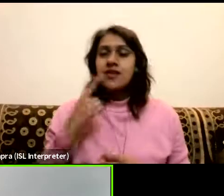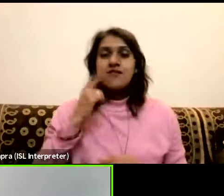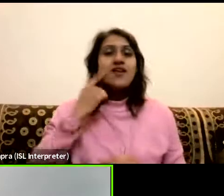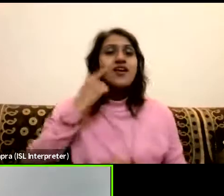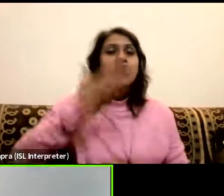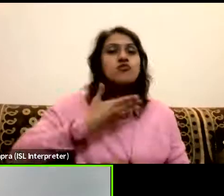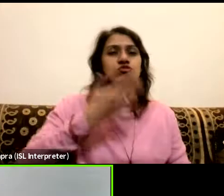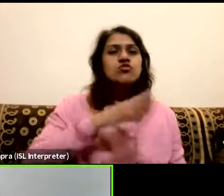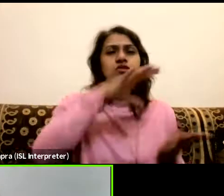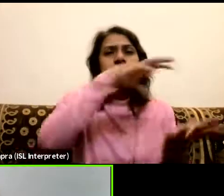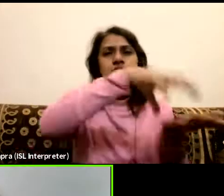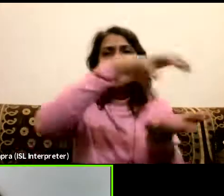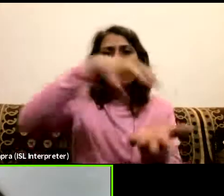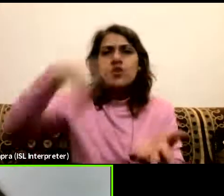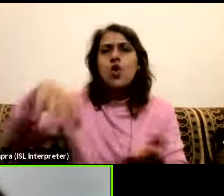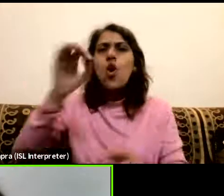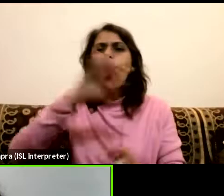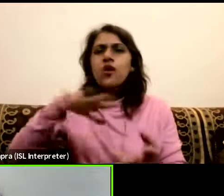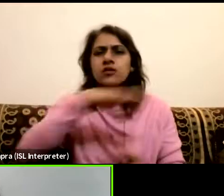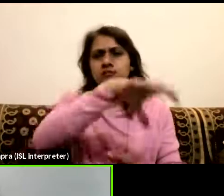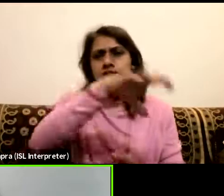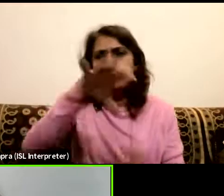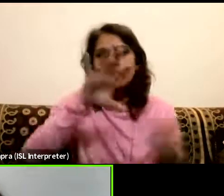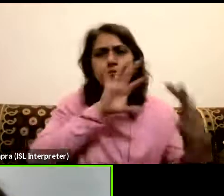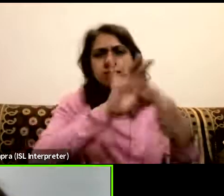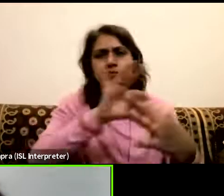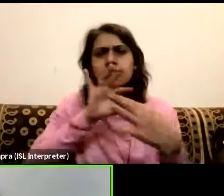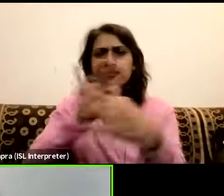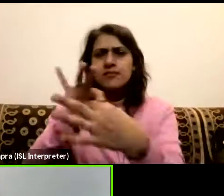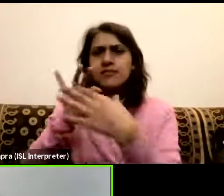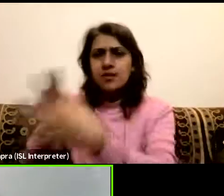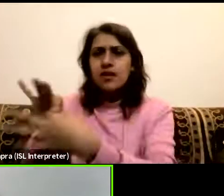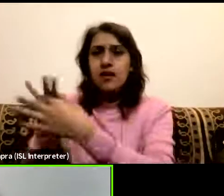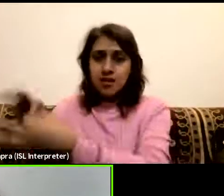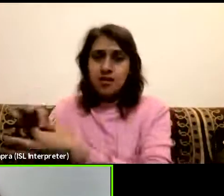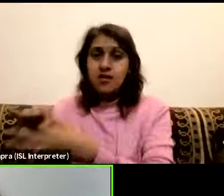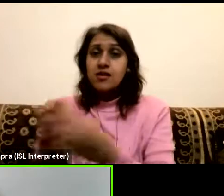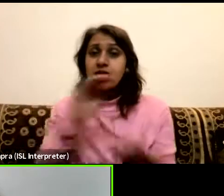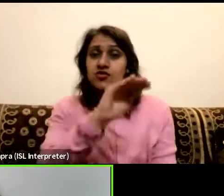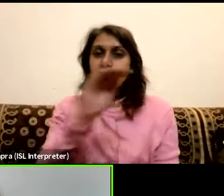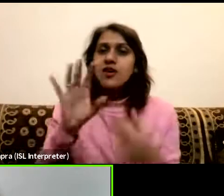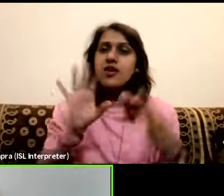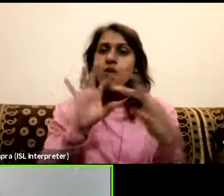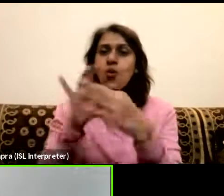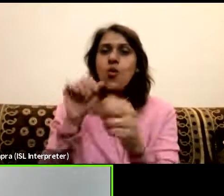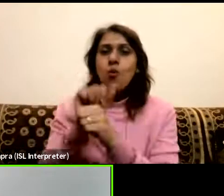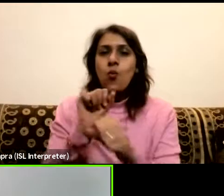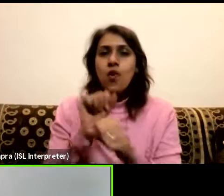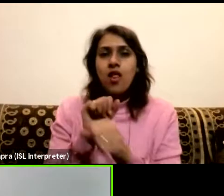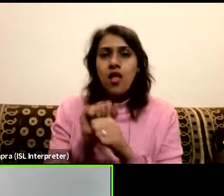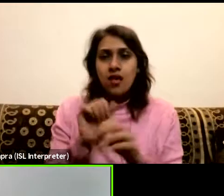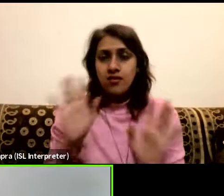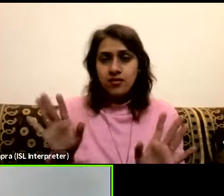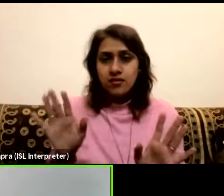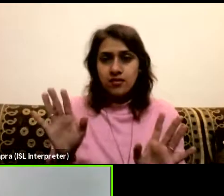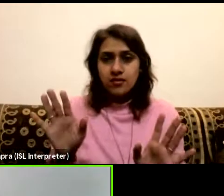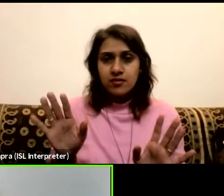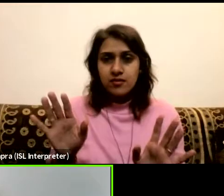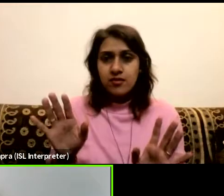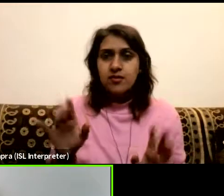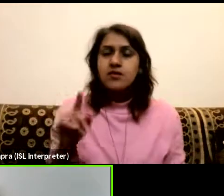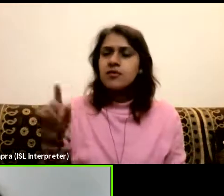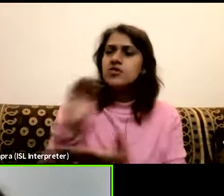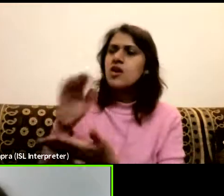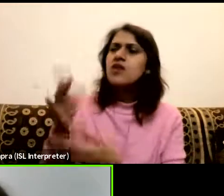present at the community level, even though they may not be working with the child, they do know where the child is.